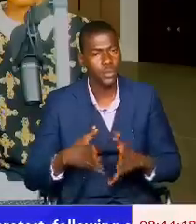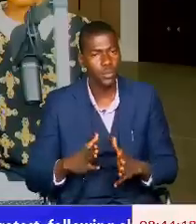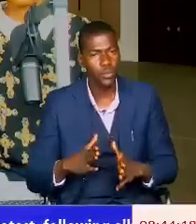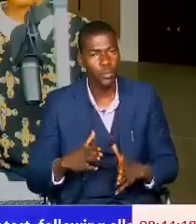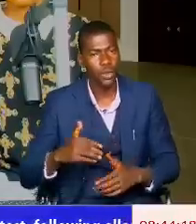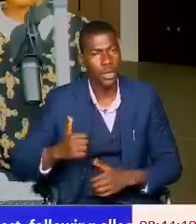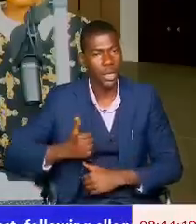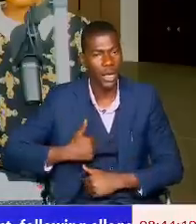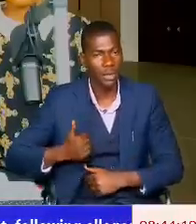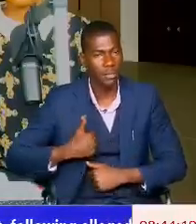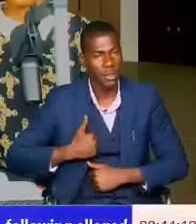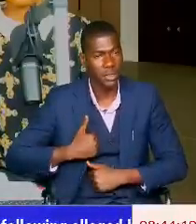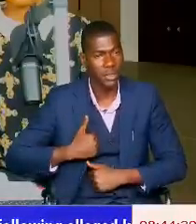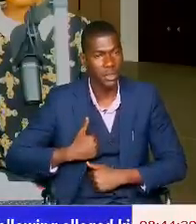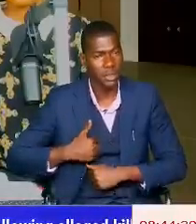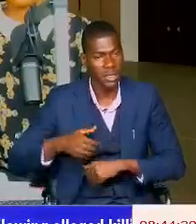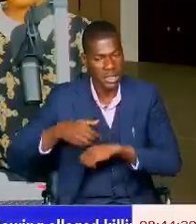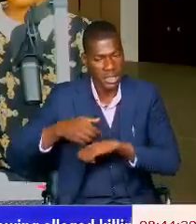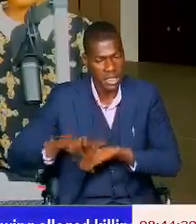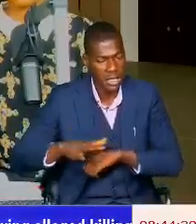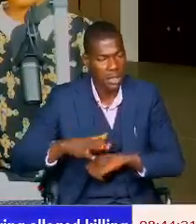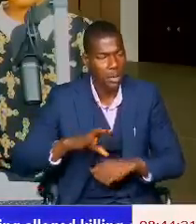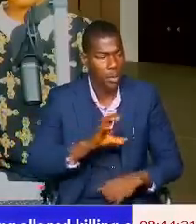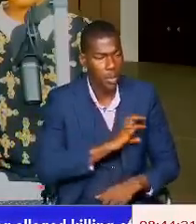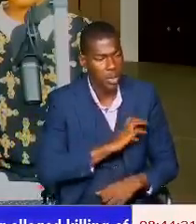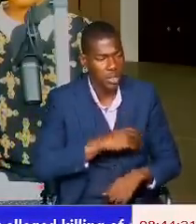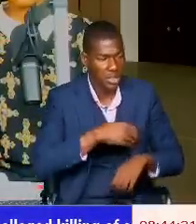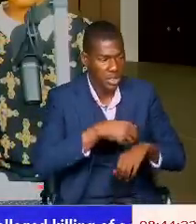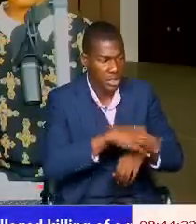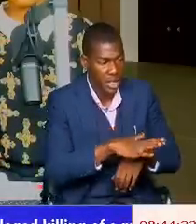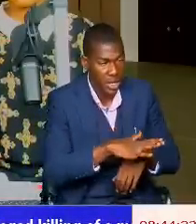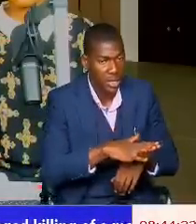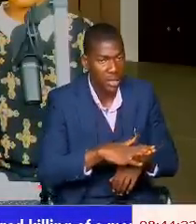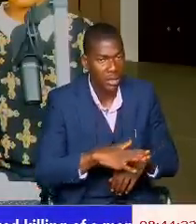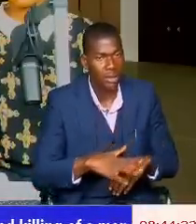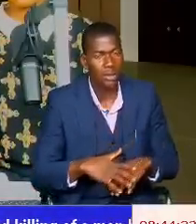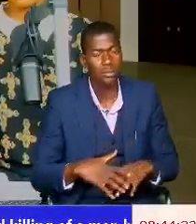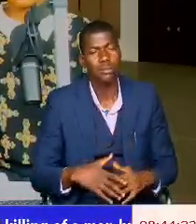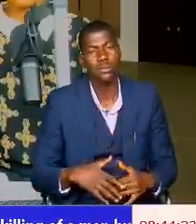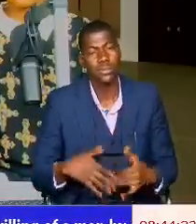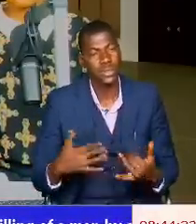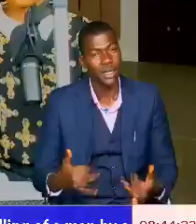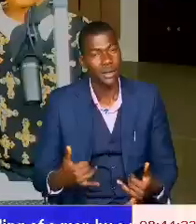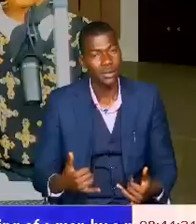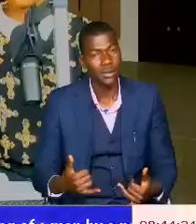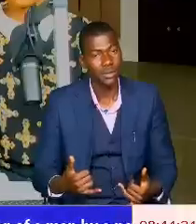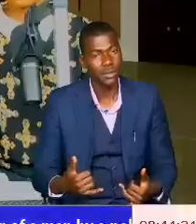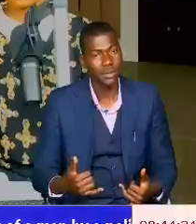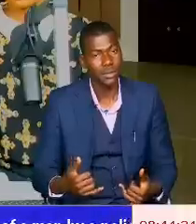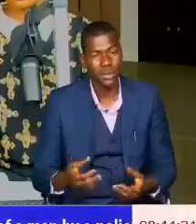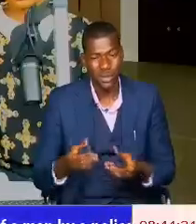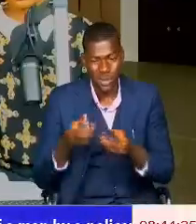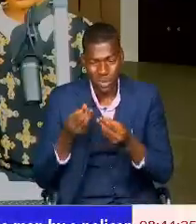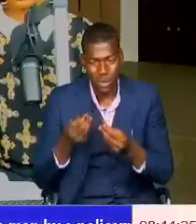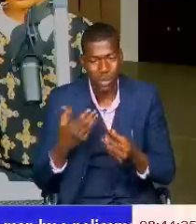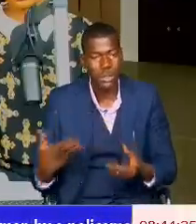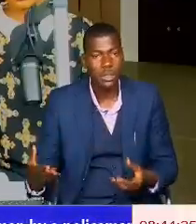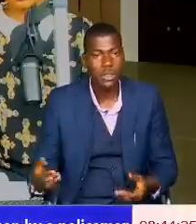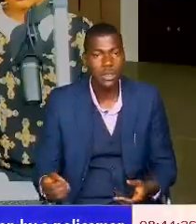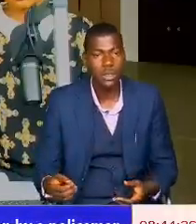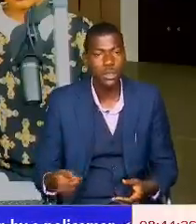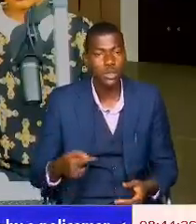they dismiss, police, they dismiss, this one, they dismiss. But small offense,